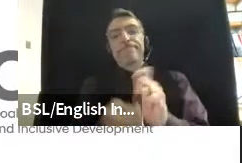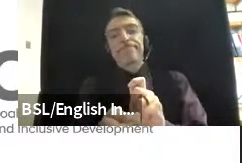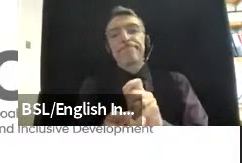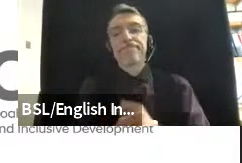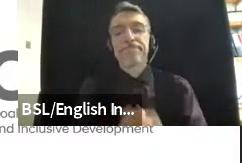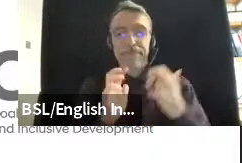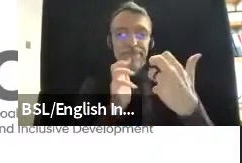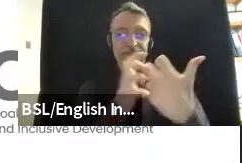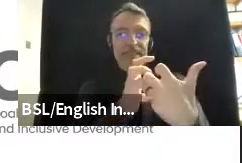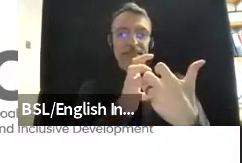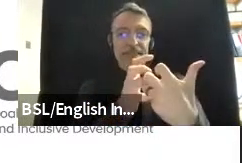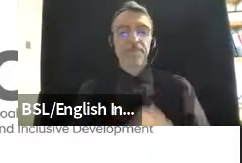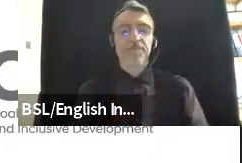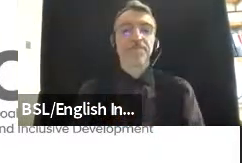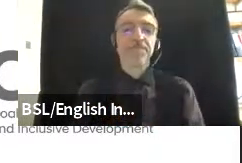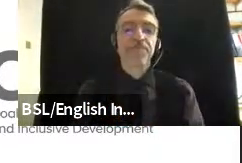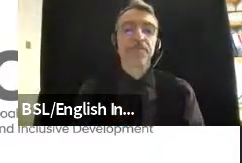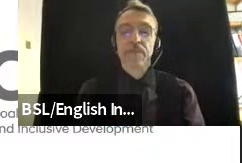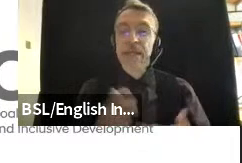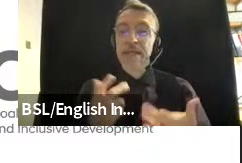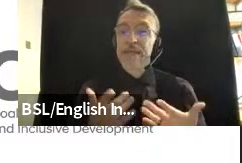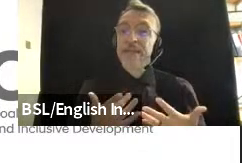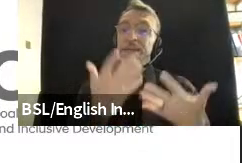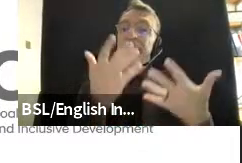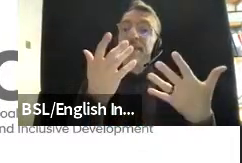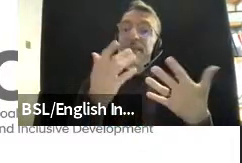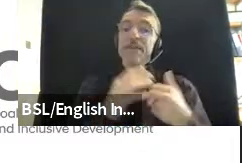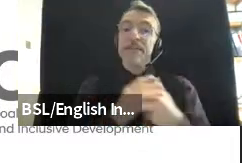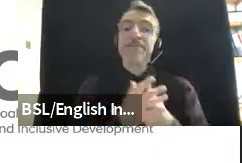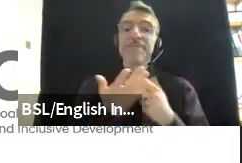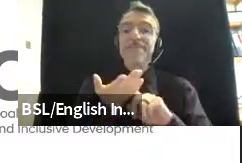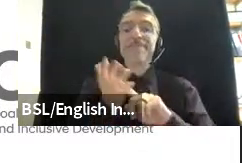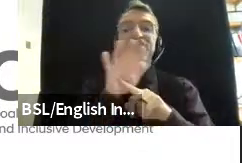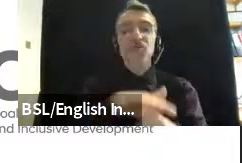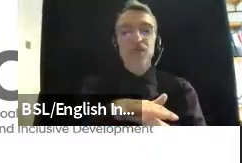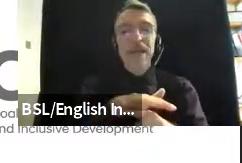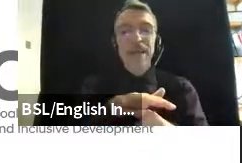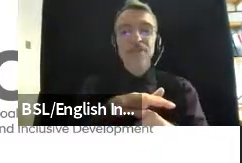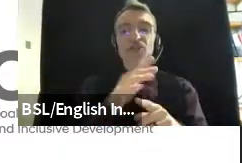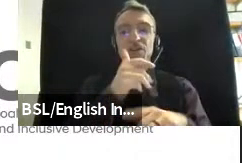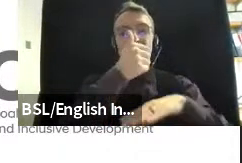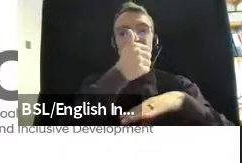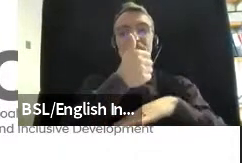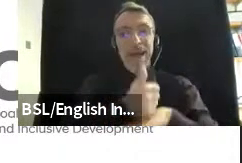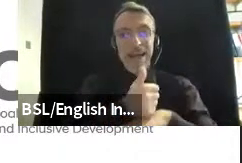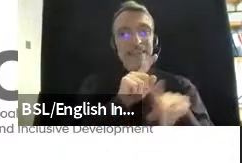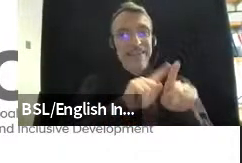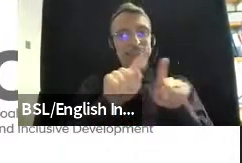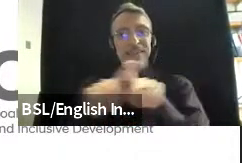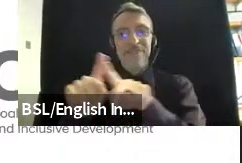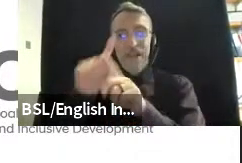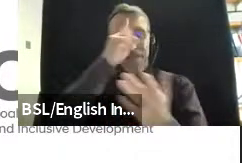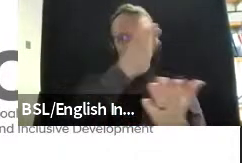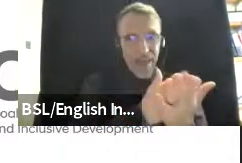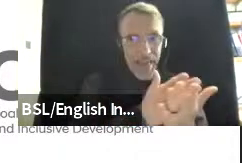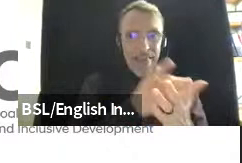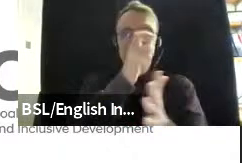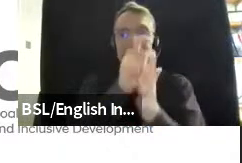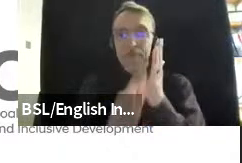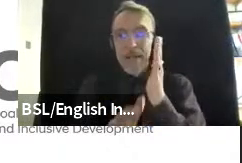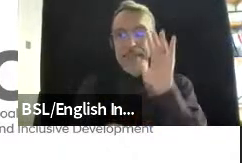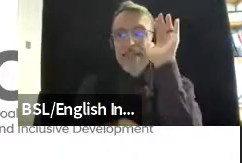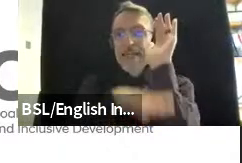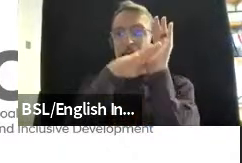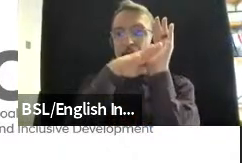So in terms of the findings, unfortunately, we found discrimination based on a number of factors, including faith, disability, class,